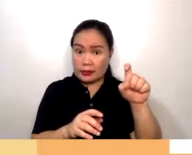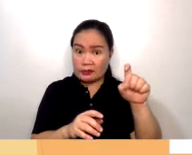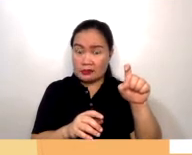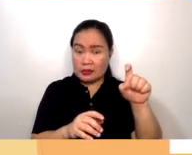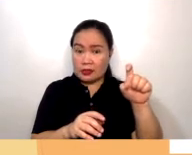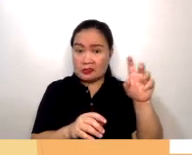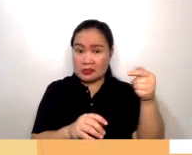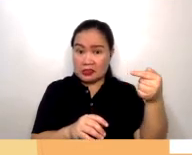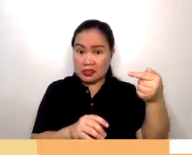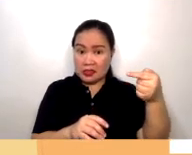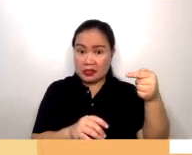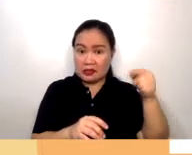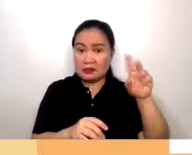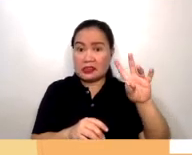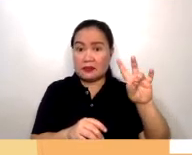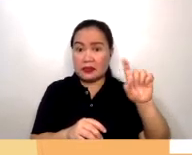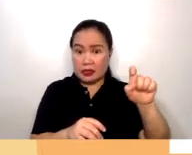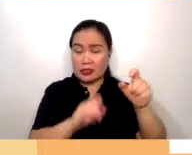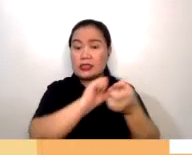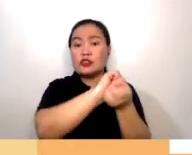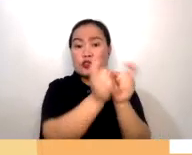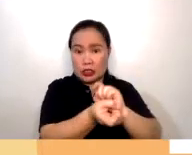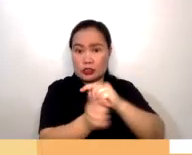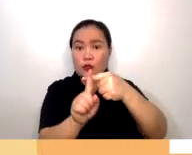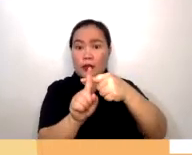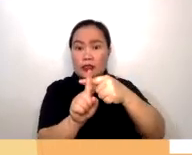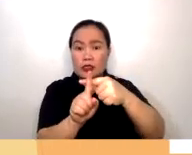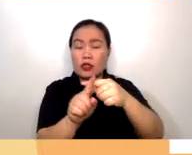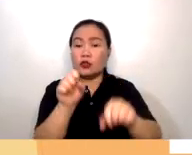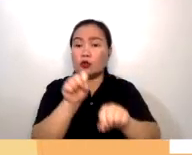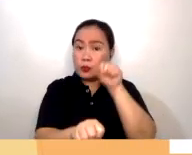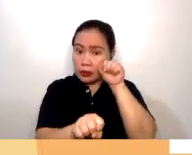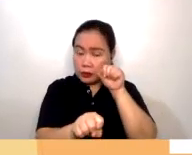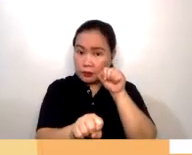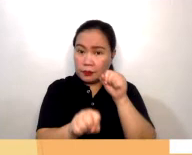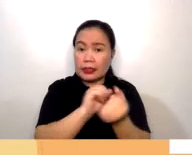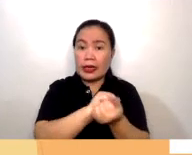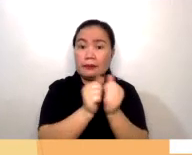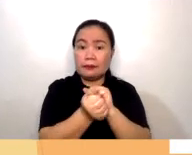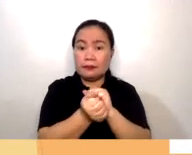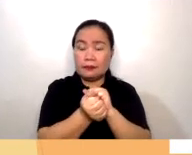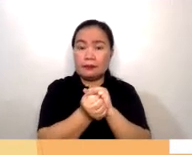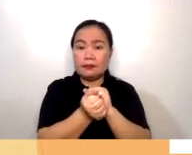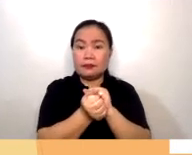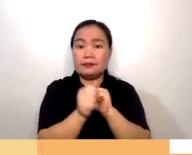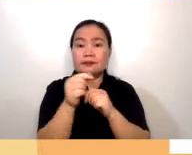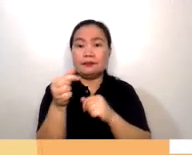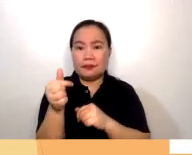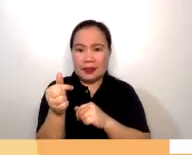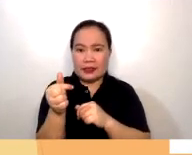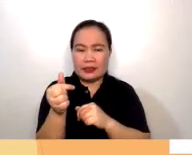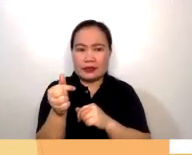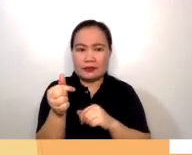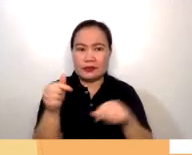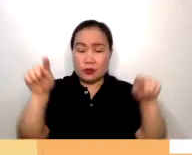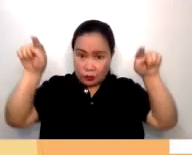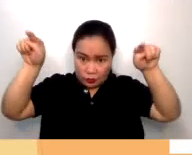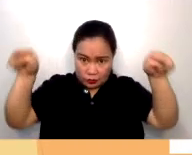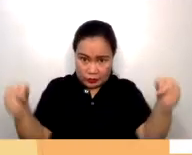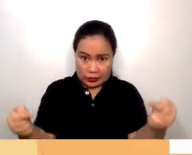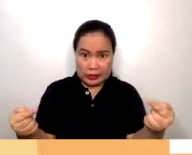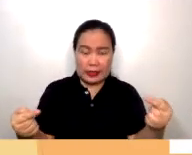this into positive term. So, para maging positive, we're going to multiply the whole equation